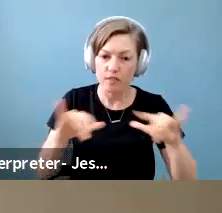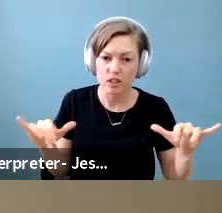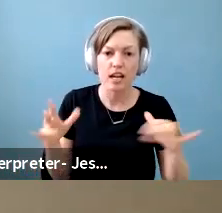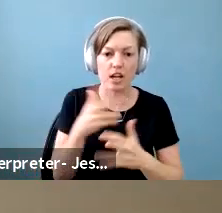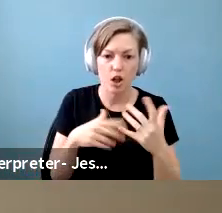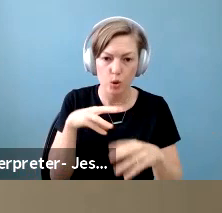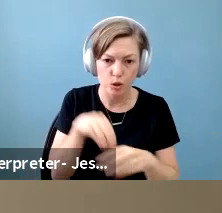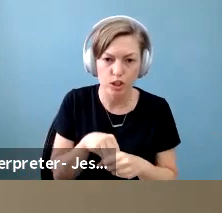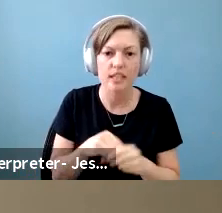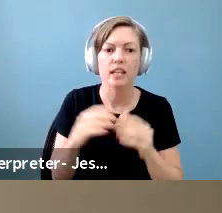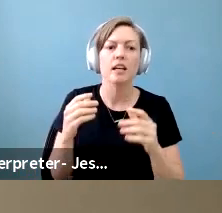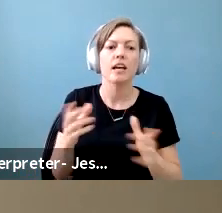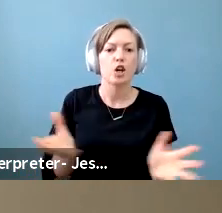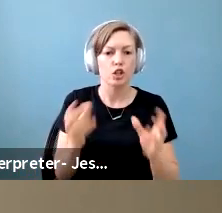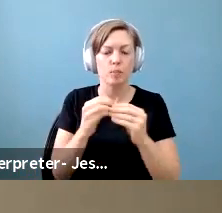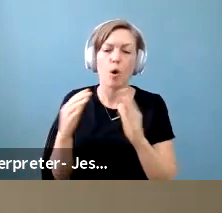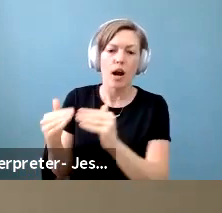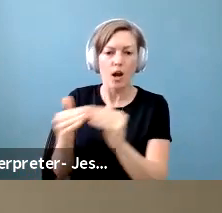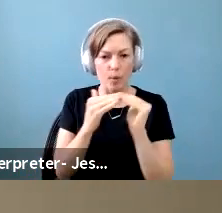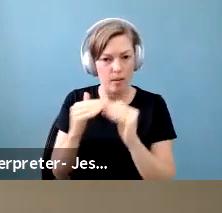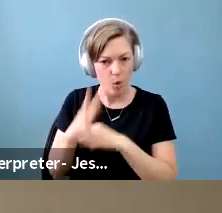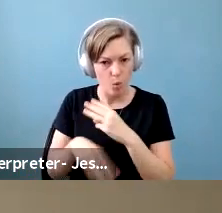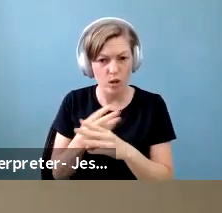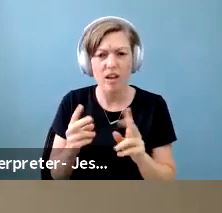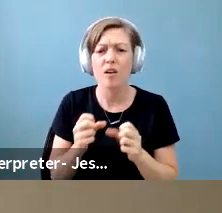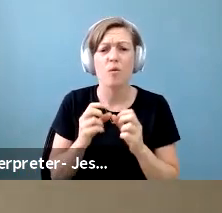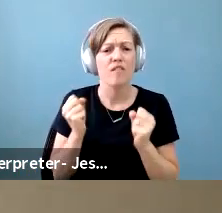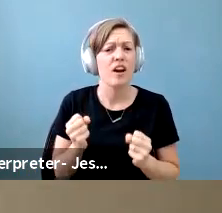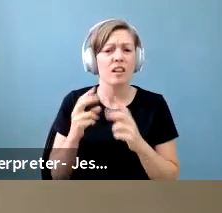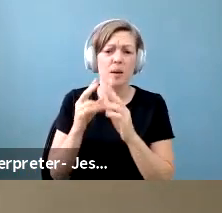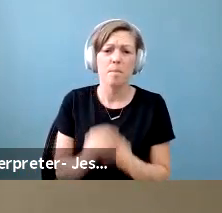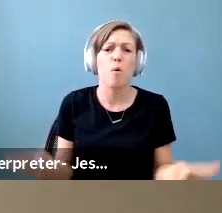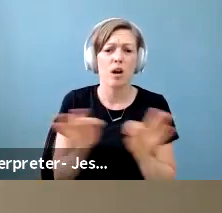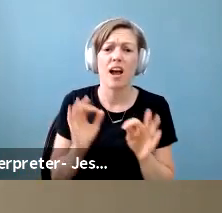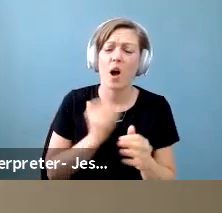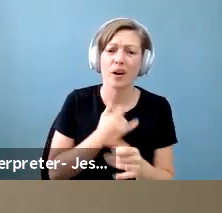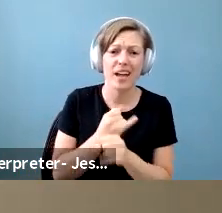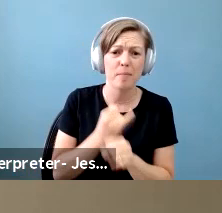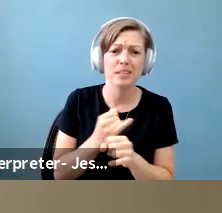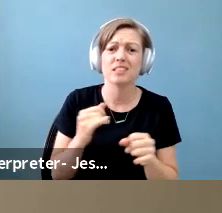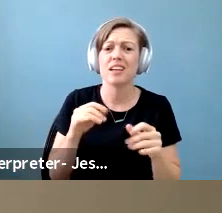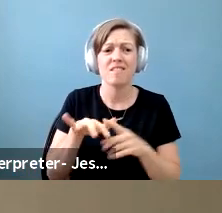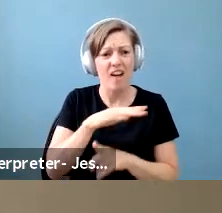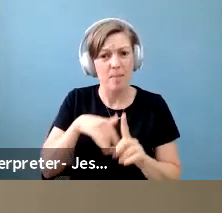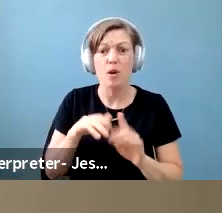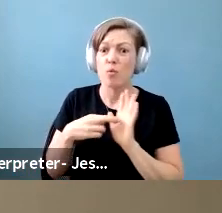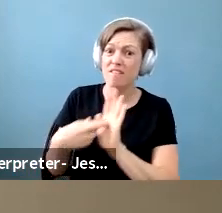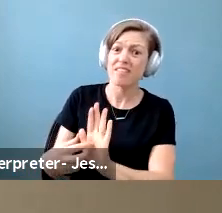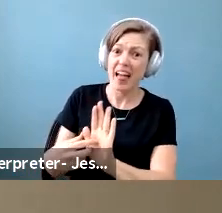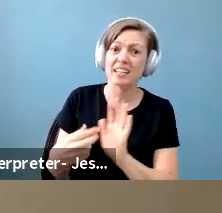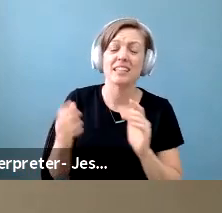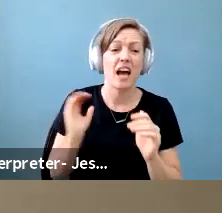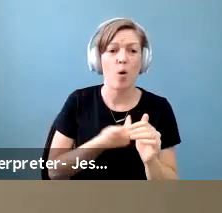to a more just and equitable world, it is vitally important that our campus environment reflect our values, inspire our community,